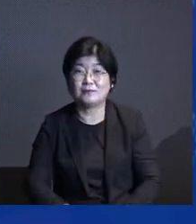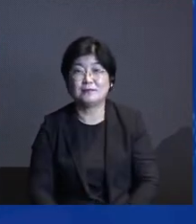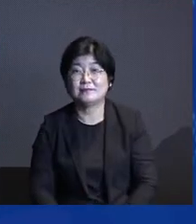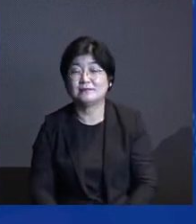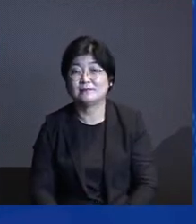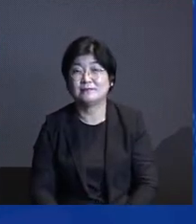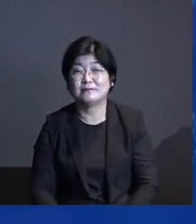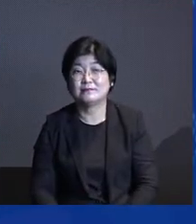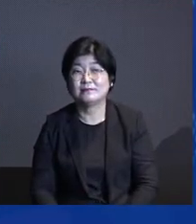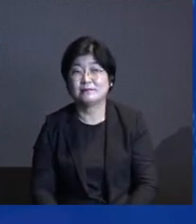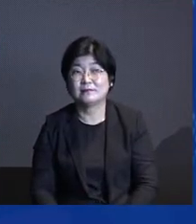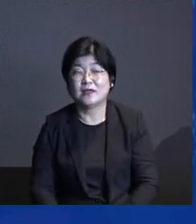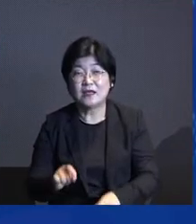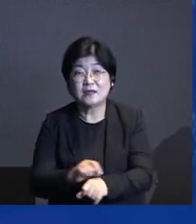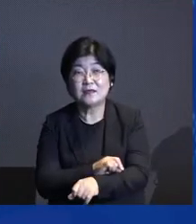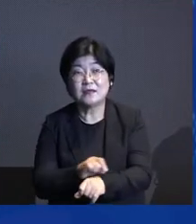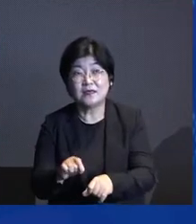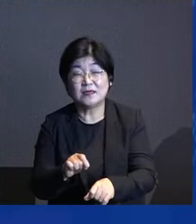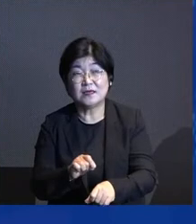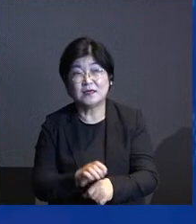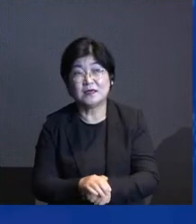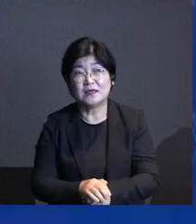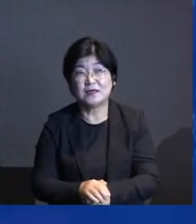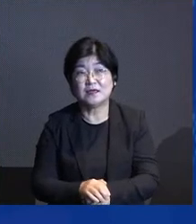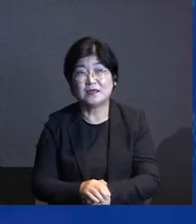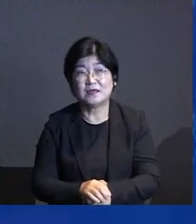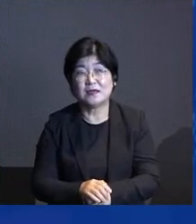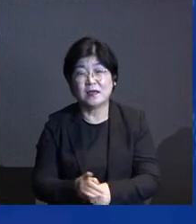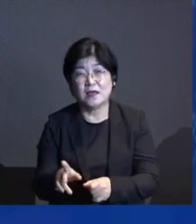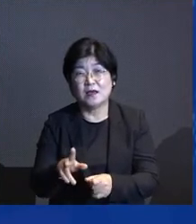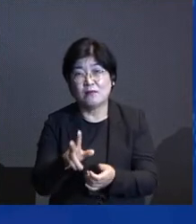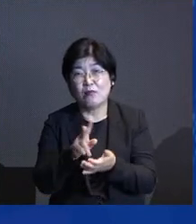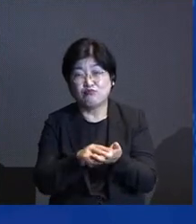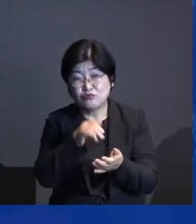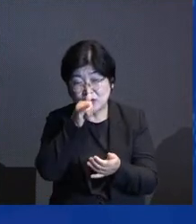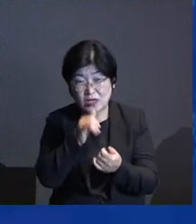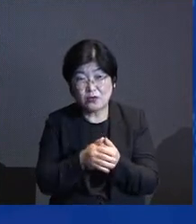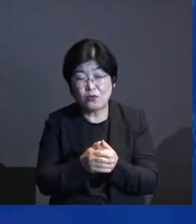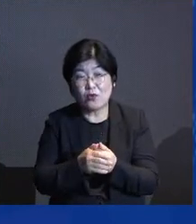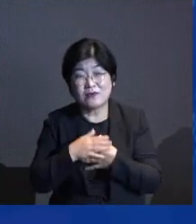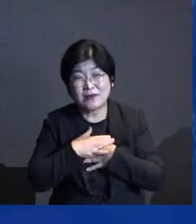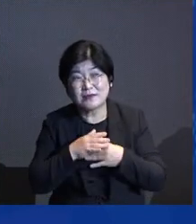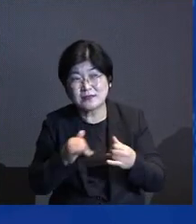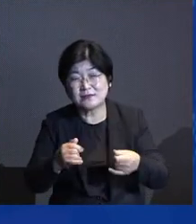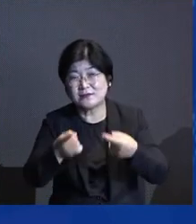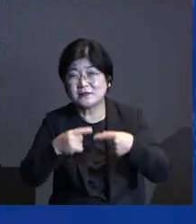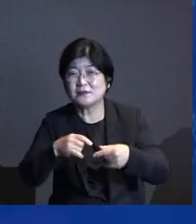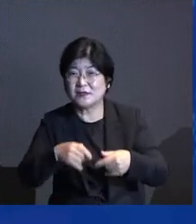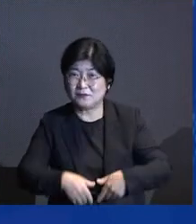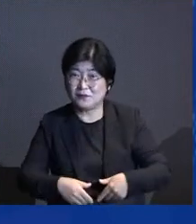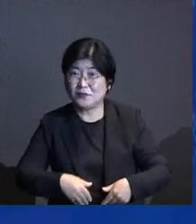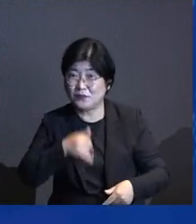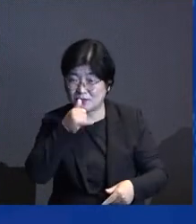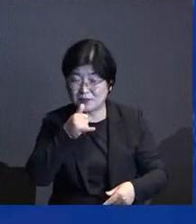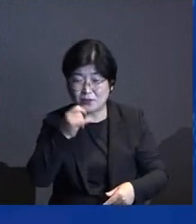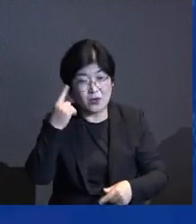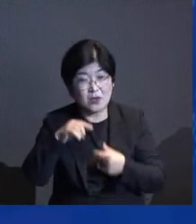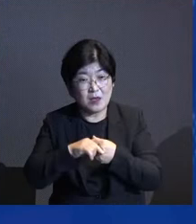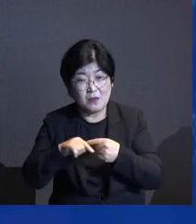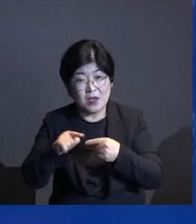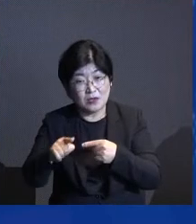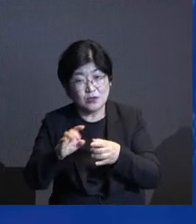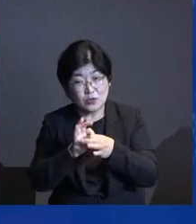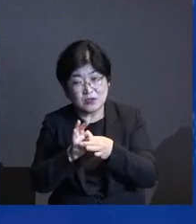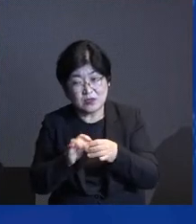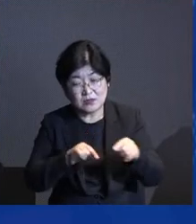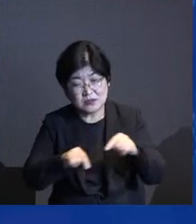those experiencing some form of vulnerability, is necessary for policy to become more inclusive and more